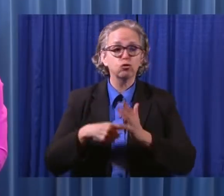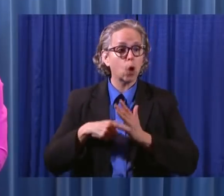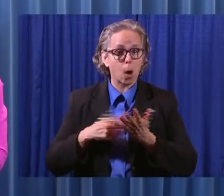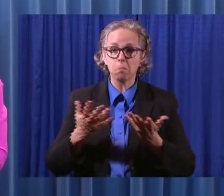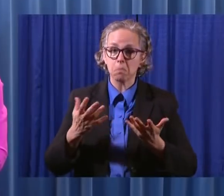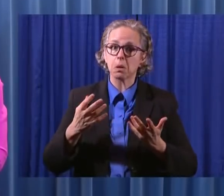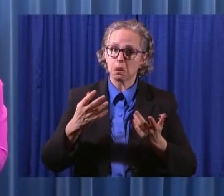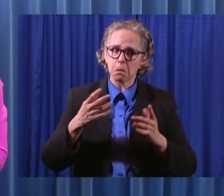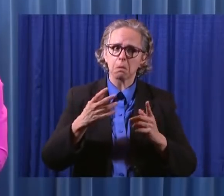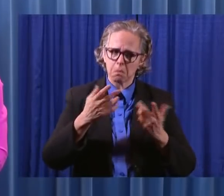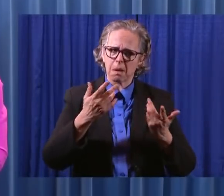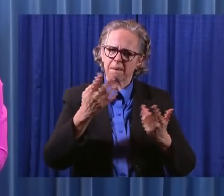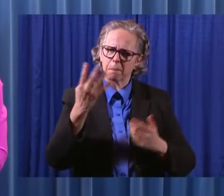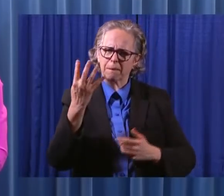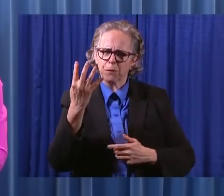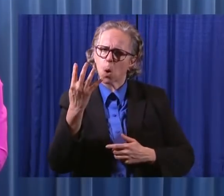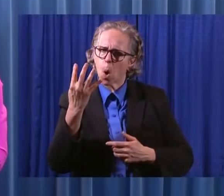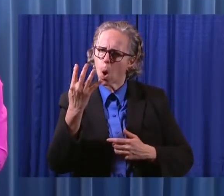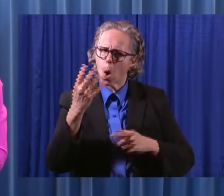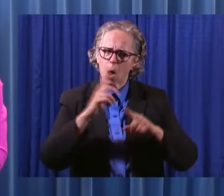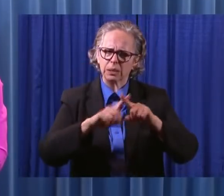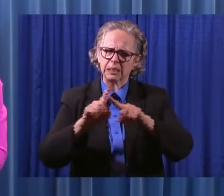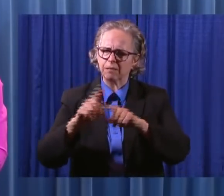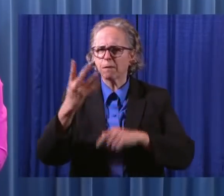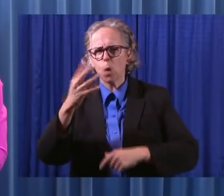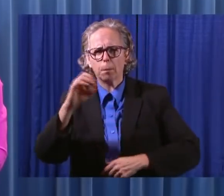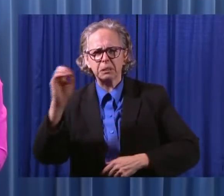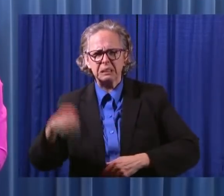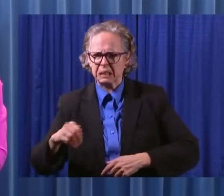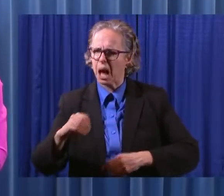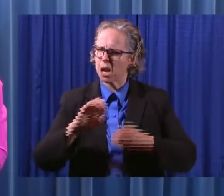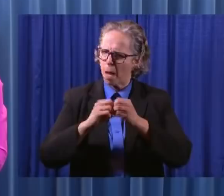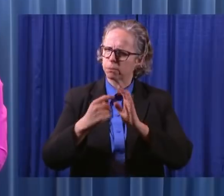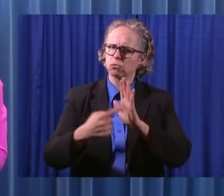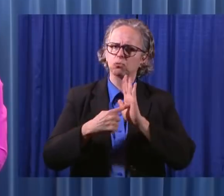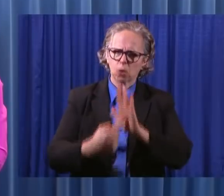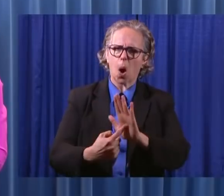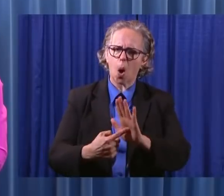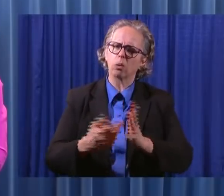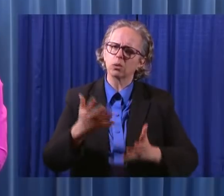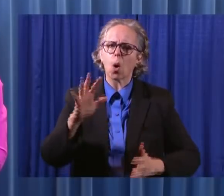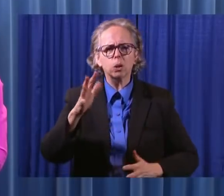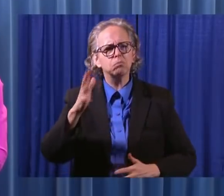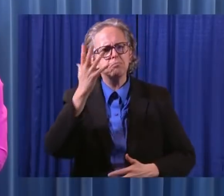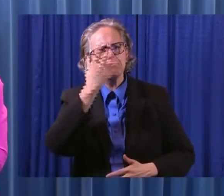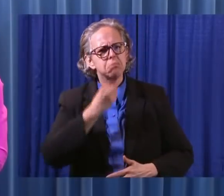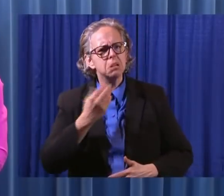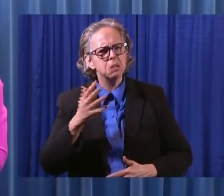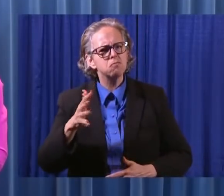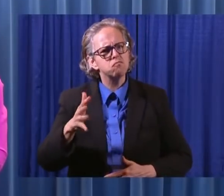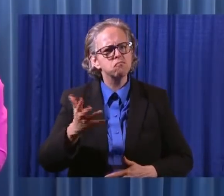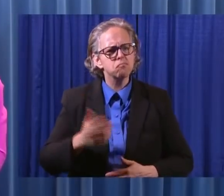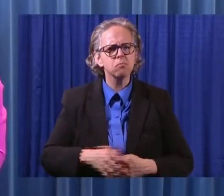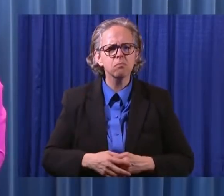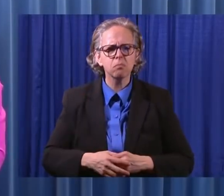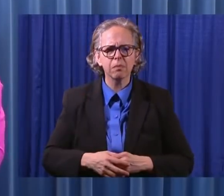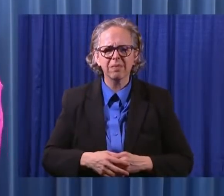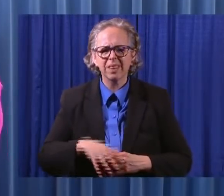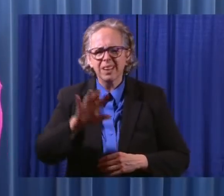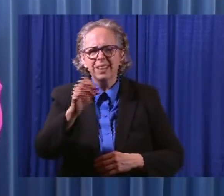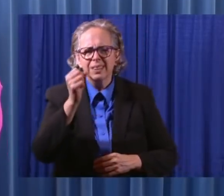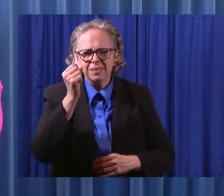holding about 4%, and that's pretty decent. And look,